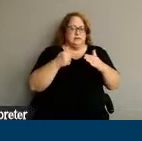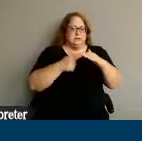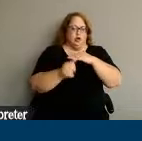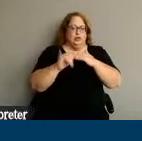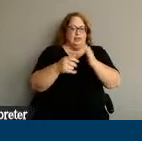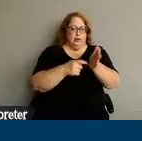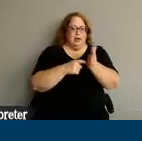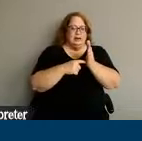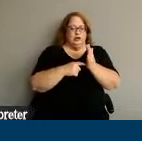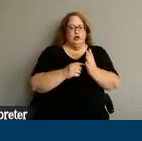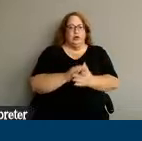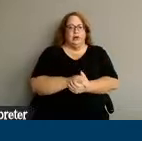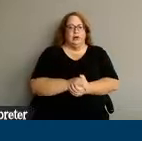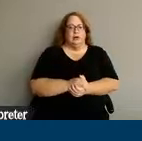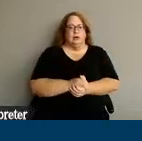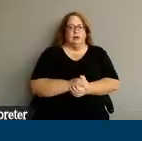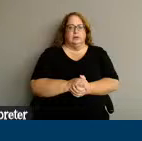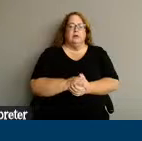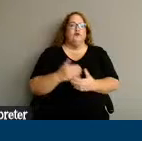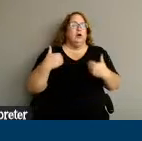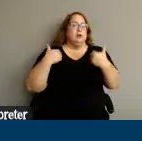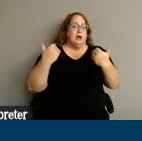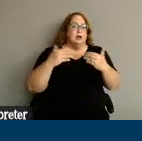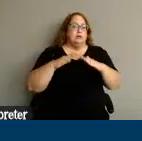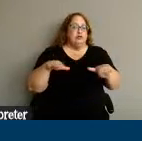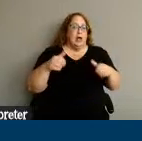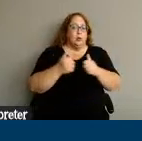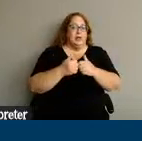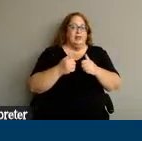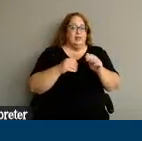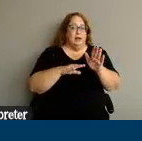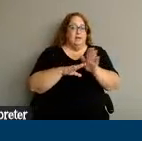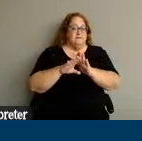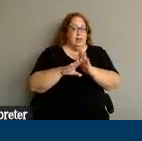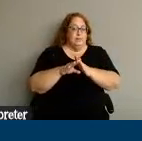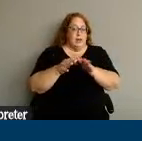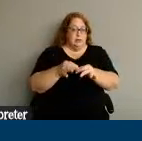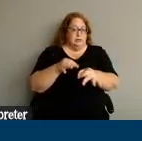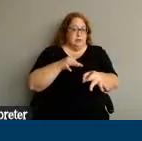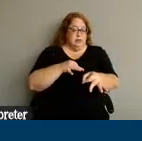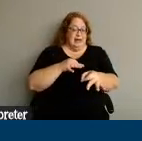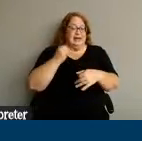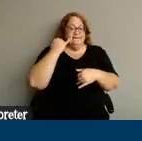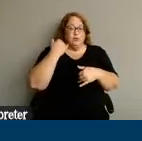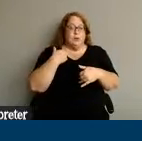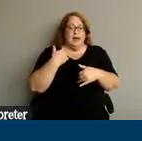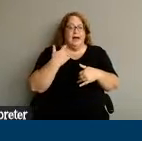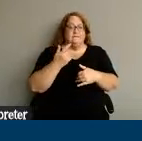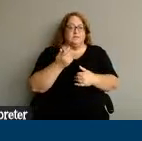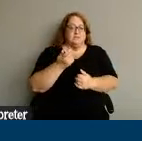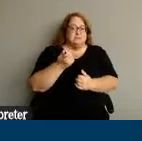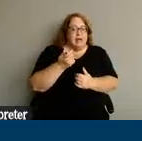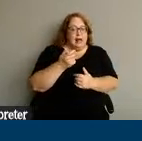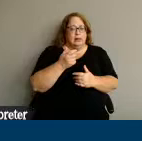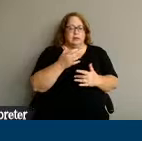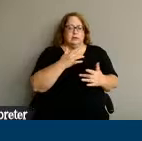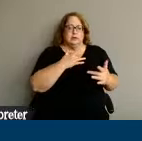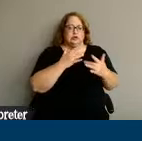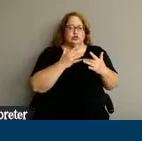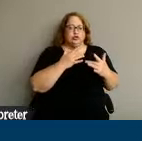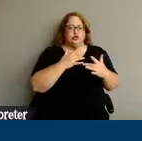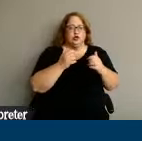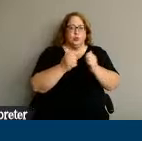criteria. So for a young child with a developmental delay, if you have a mild concern in just your